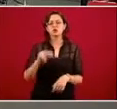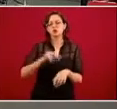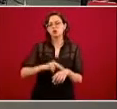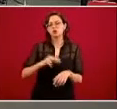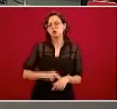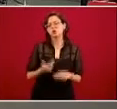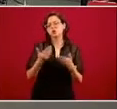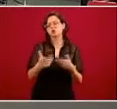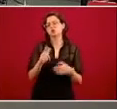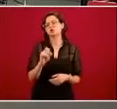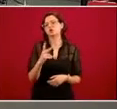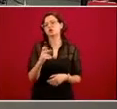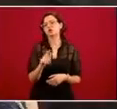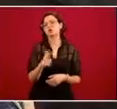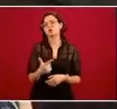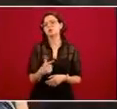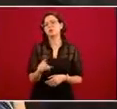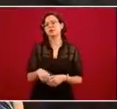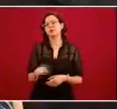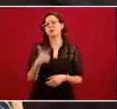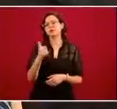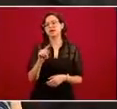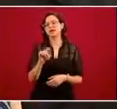Rompeviento. Dr. Lopez Gatel,